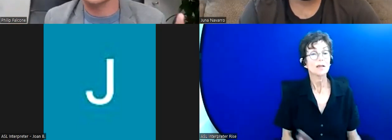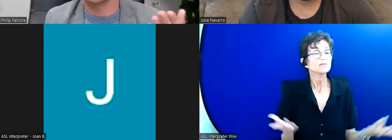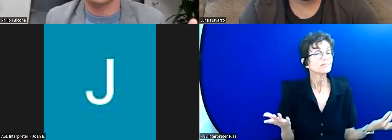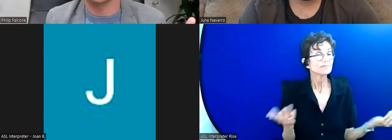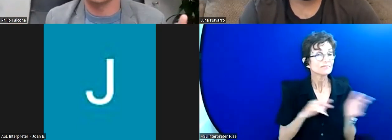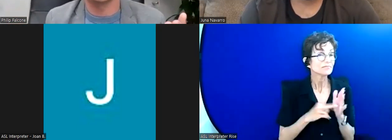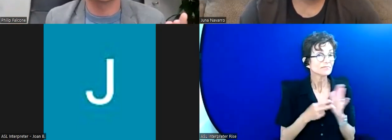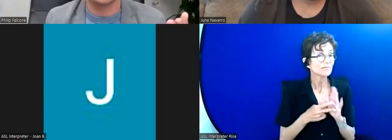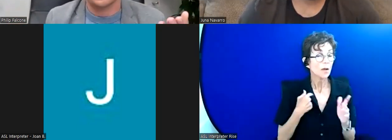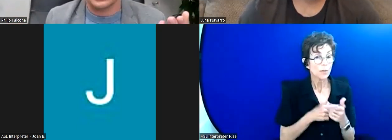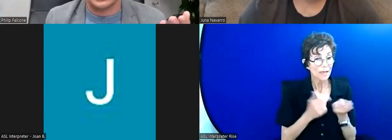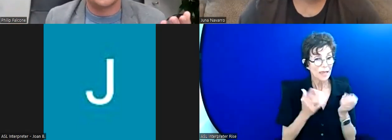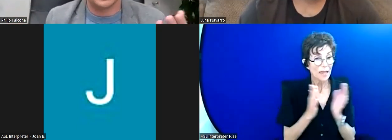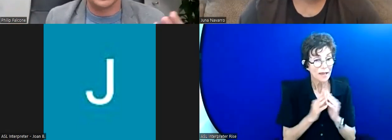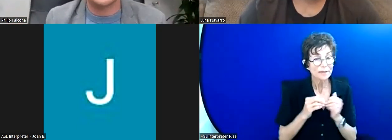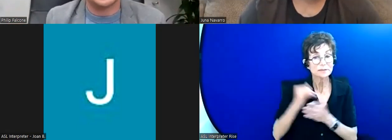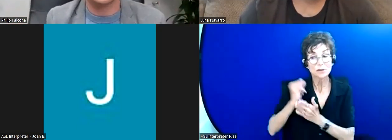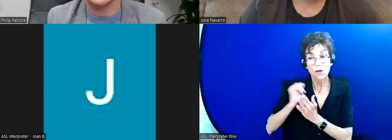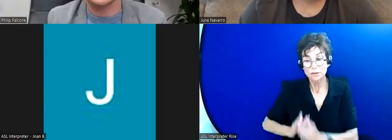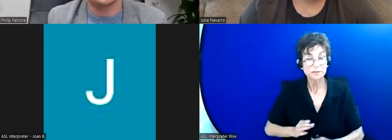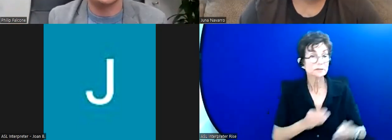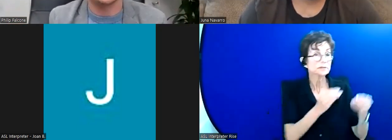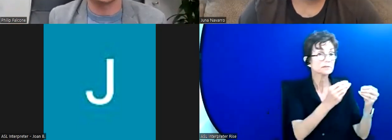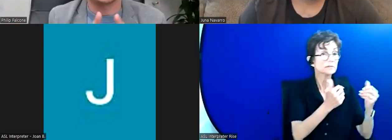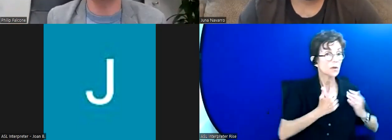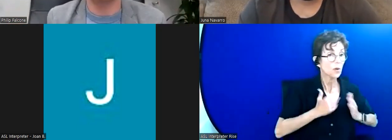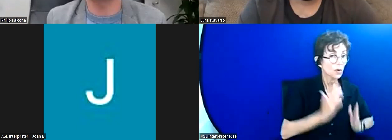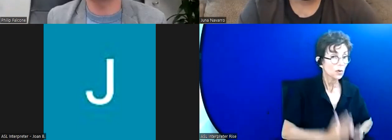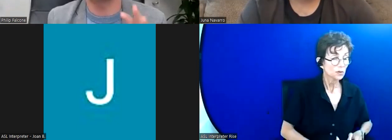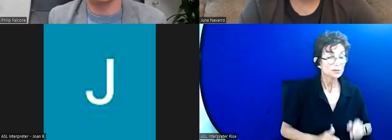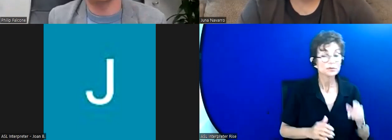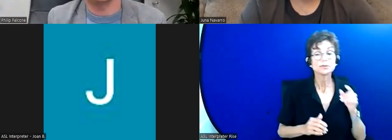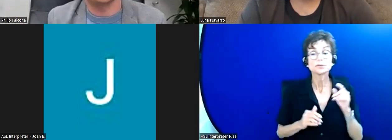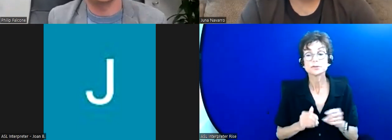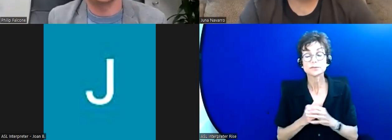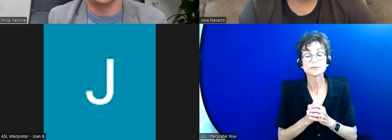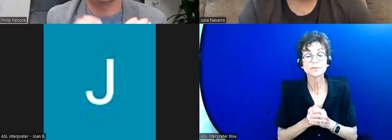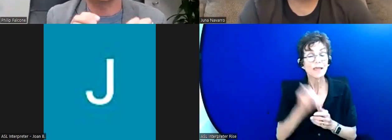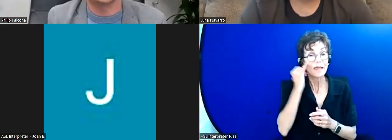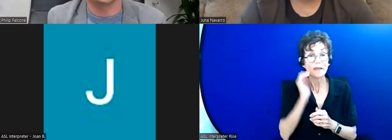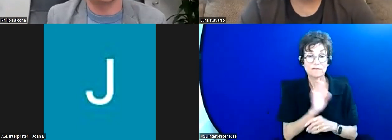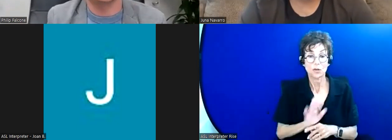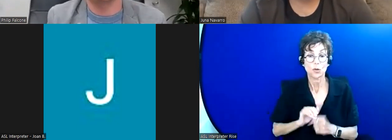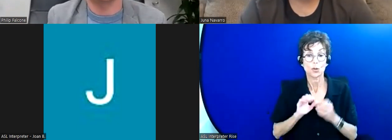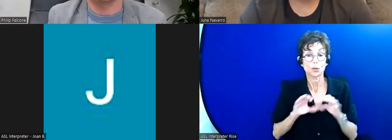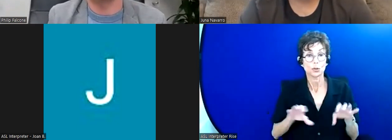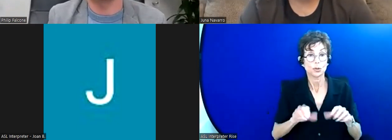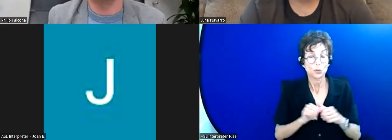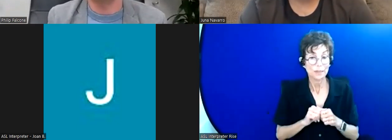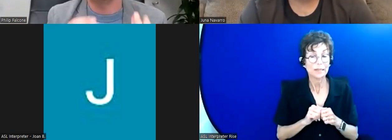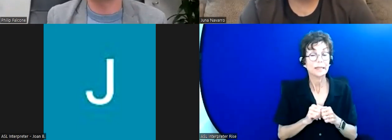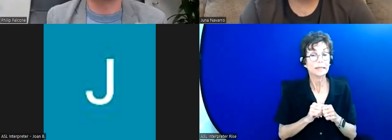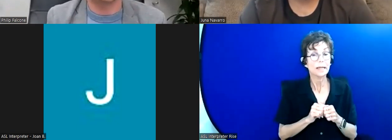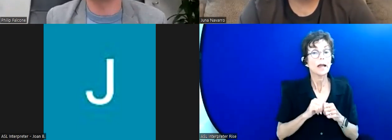artists, property owners, if you're doing any kind of public art, even if it is on private property, even if it's not on city